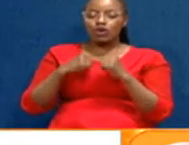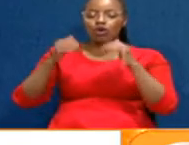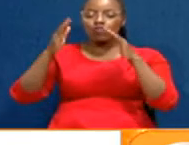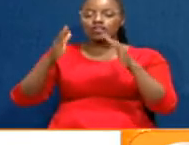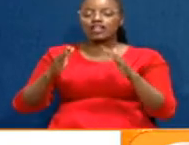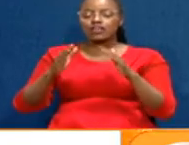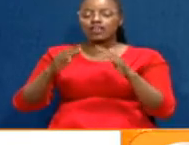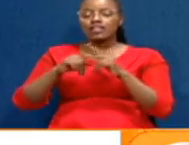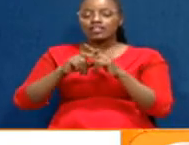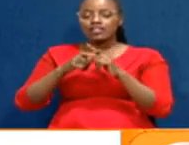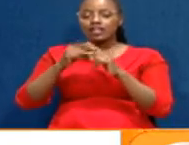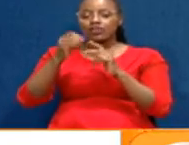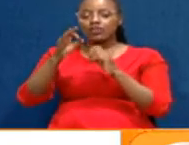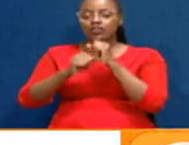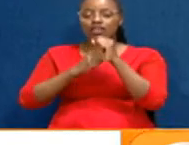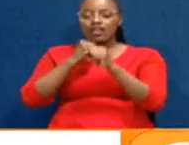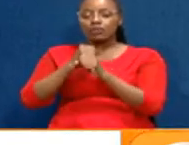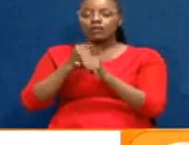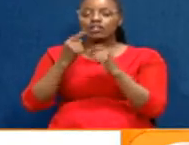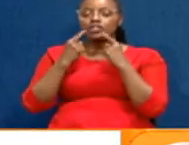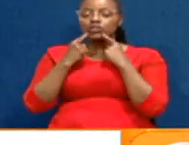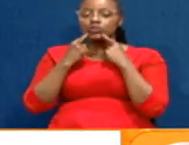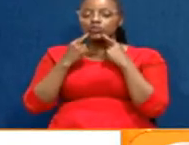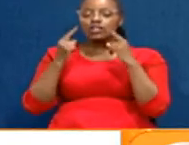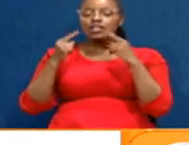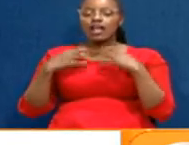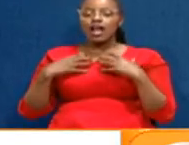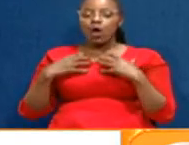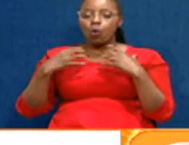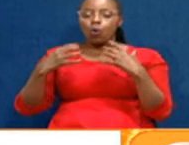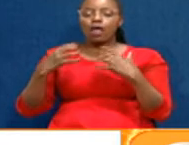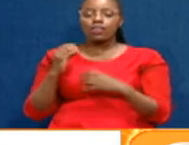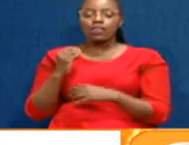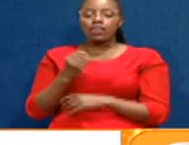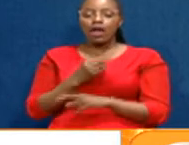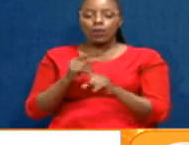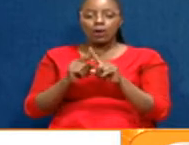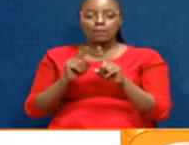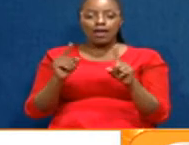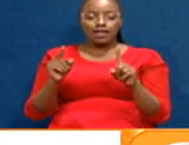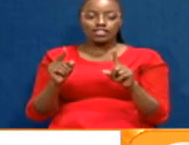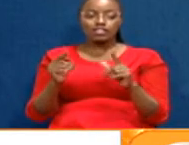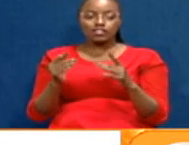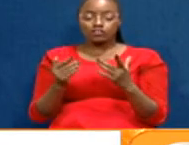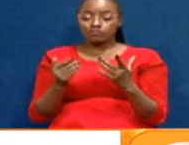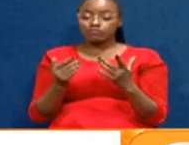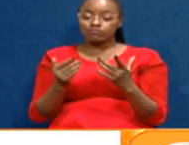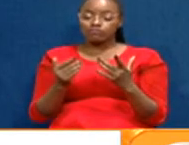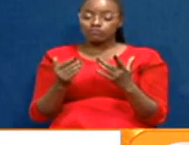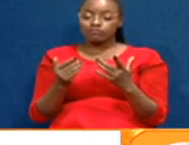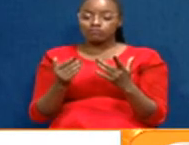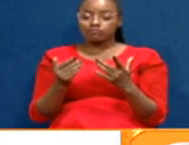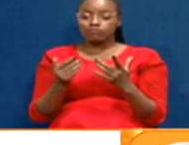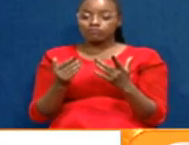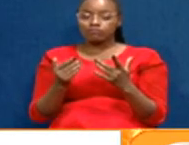of year we are told to declare our wealth, but